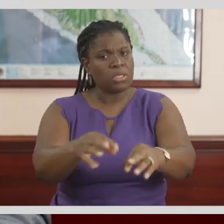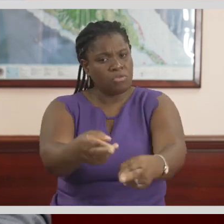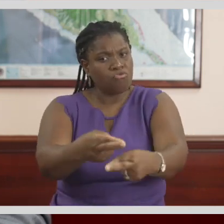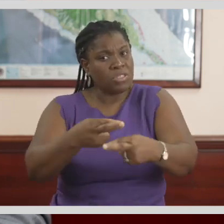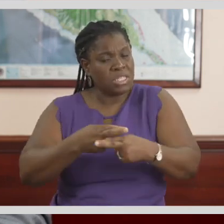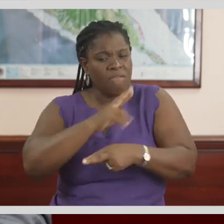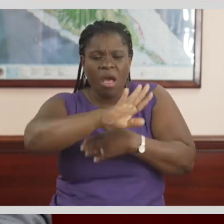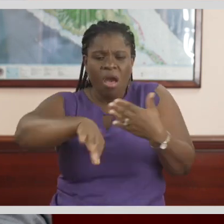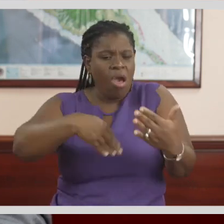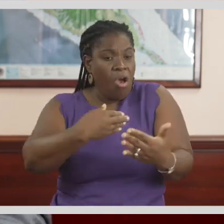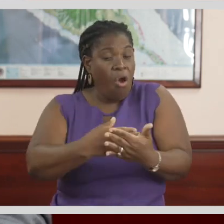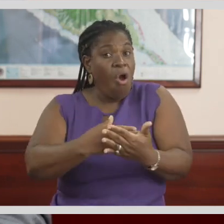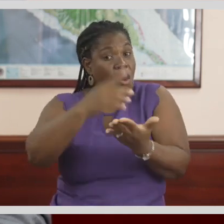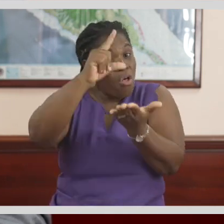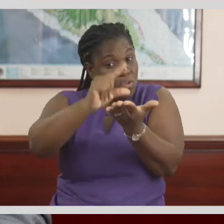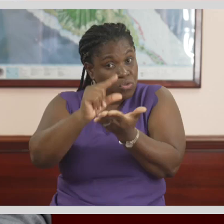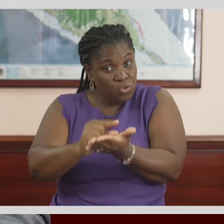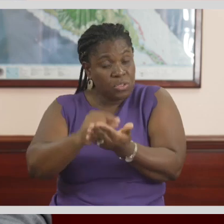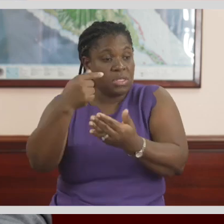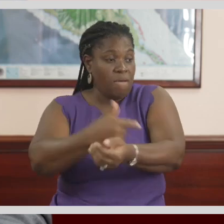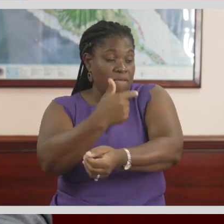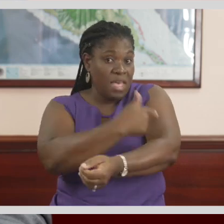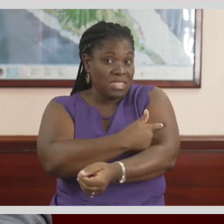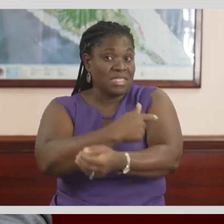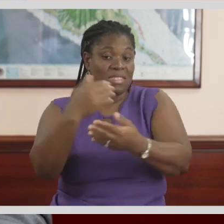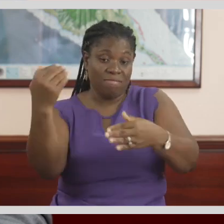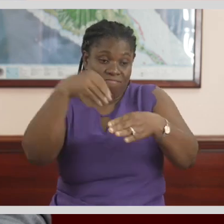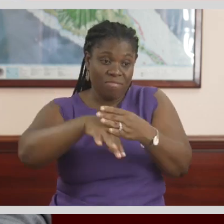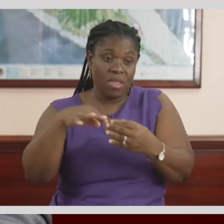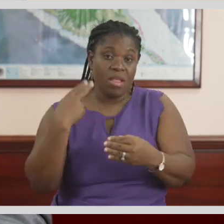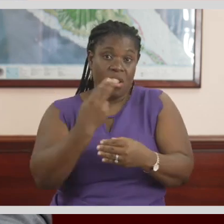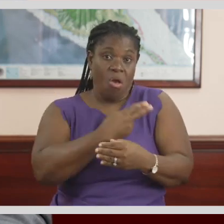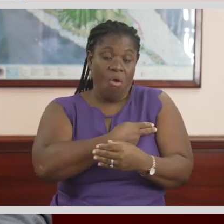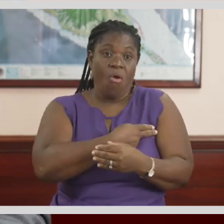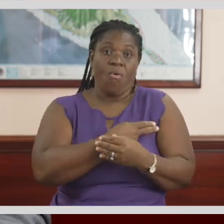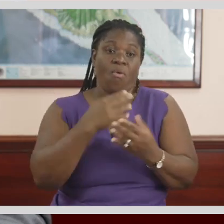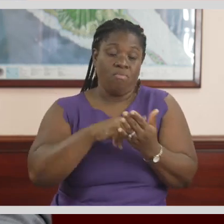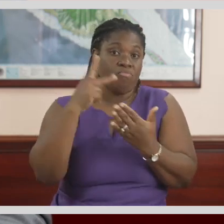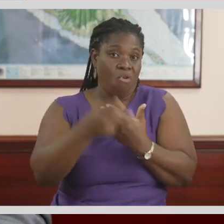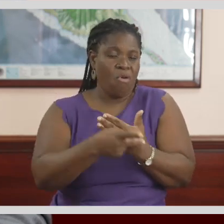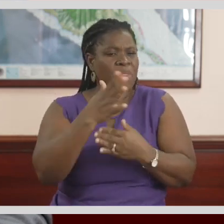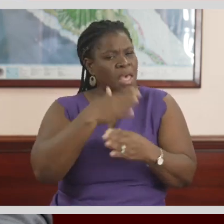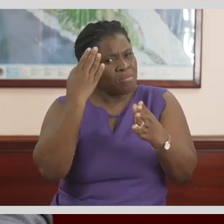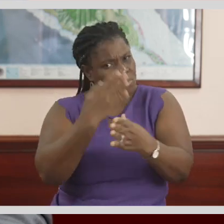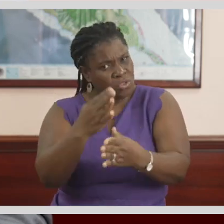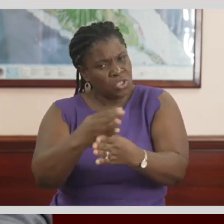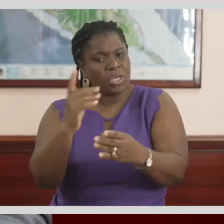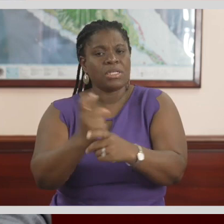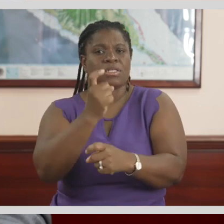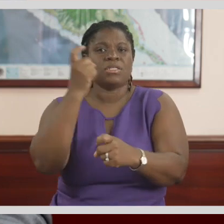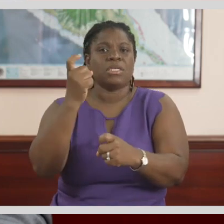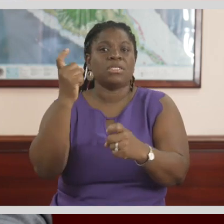importance of receiving all doses of all vaccines included in our national immunization schedule, and to share